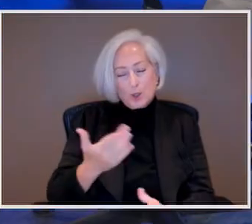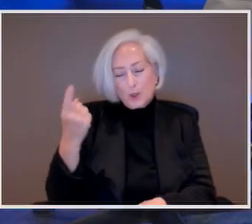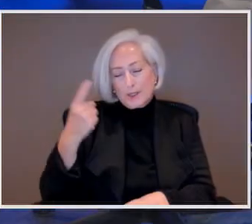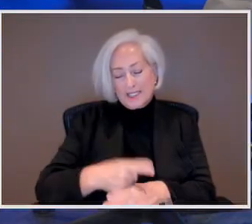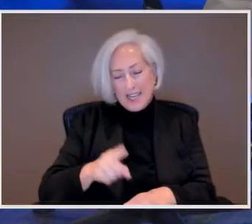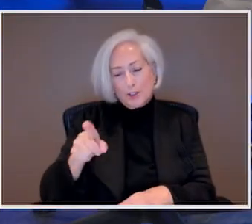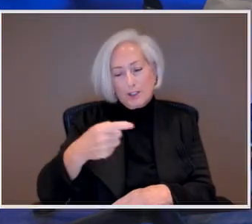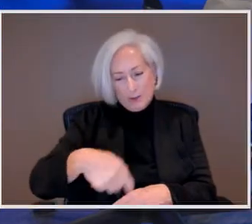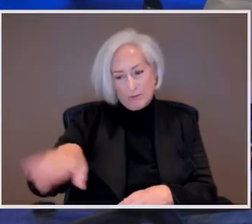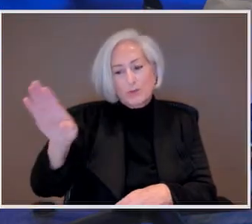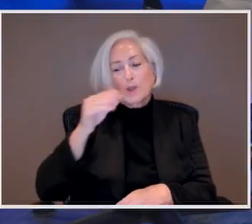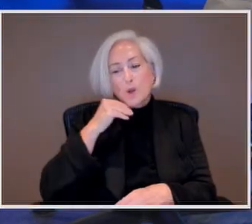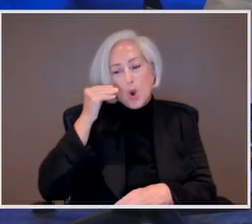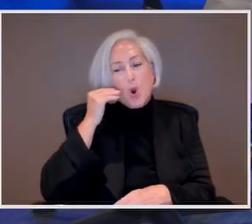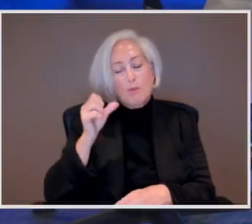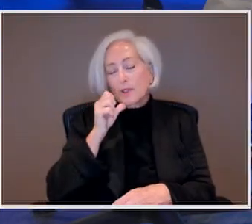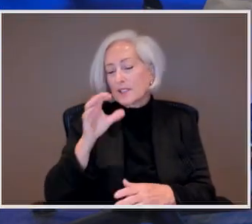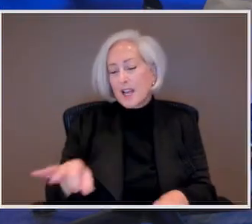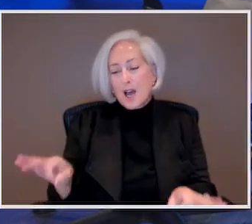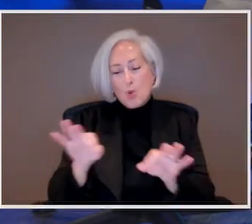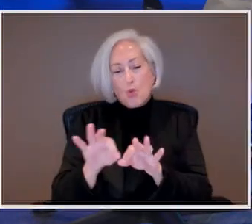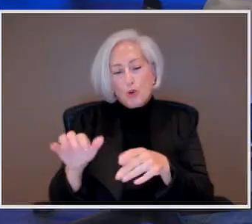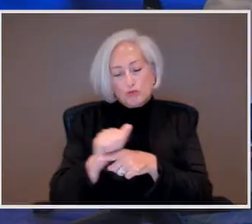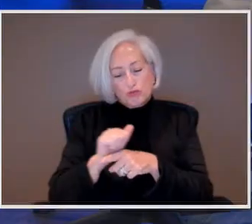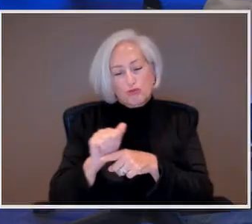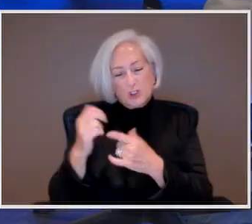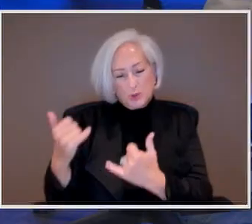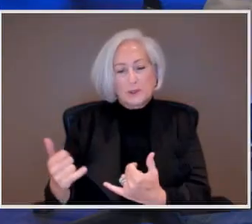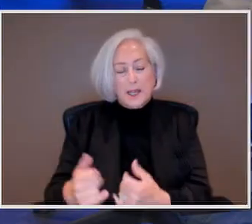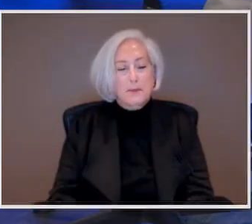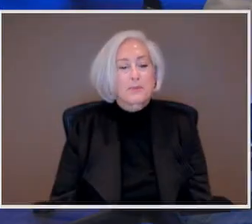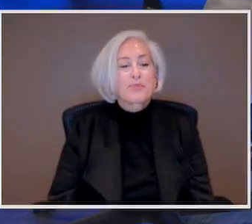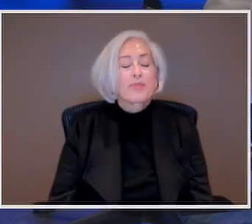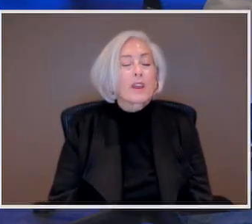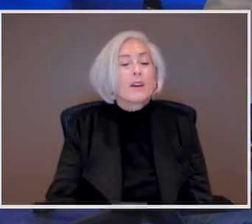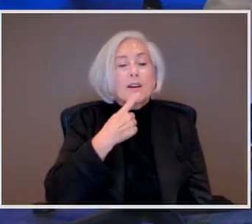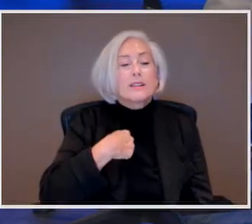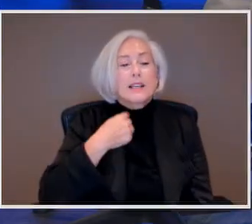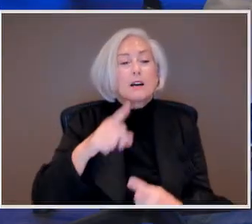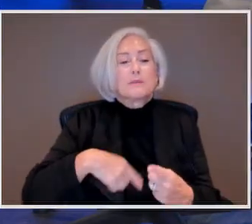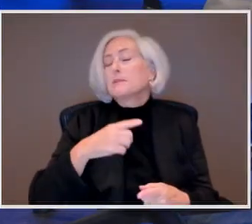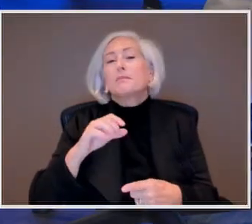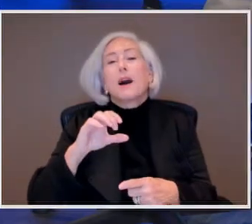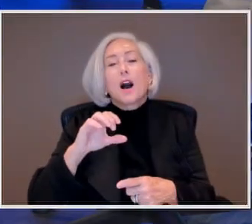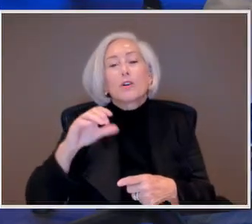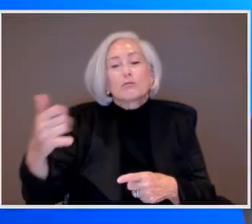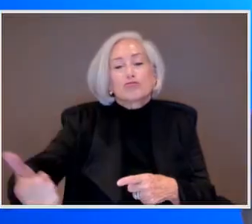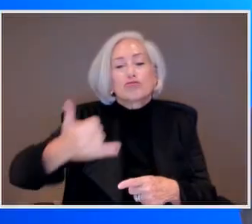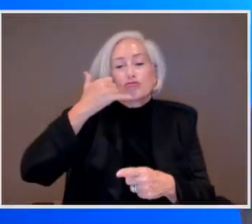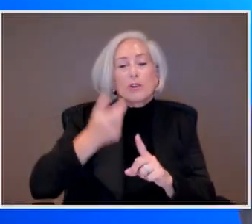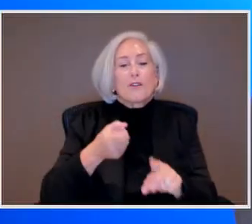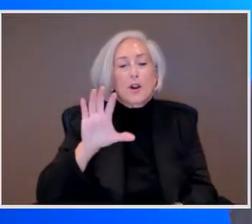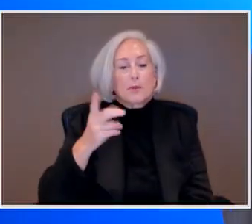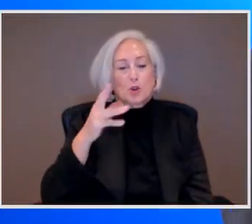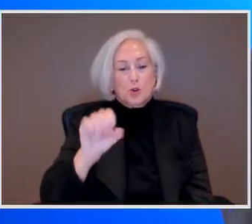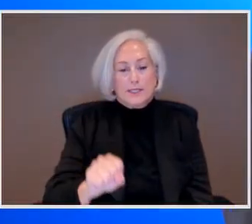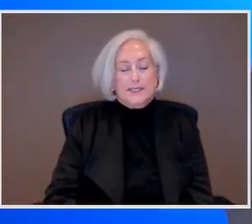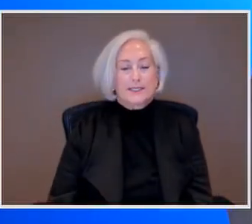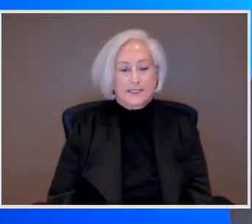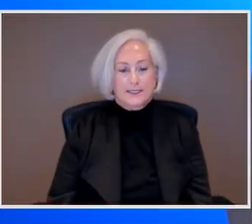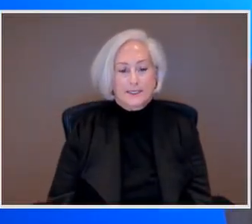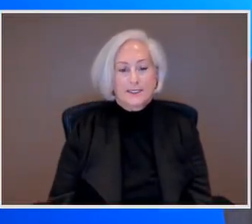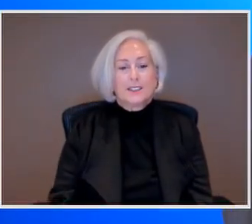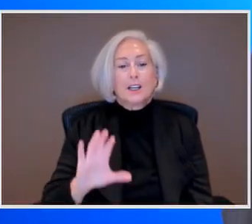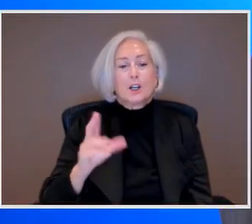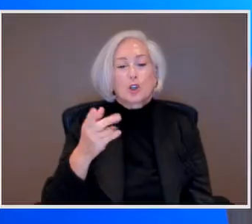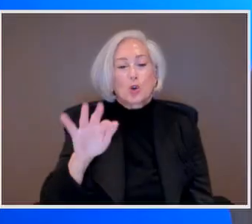And tell me about the phone call you got from Chris about working with his son after this accident. It was even before surgery. Chris called me and